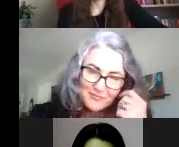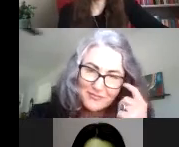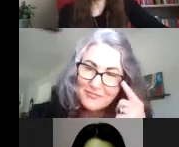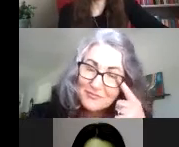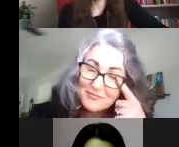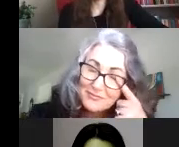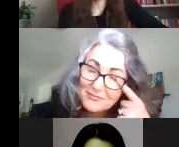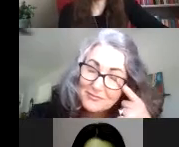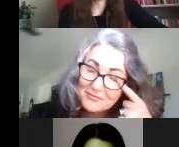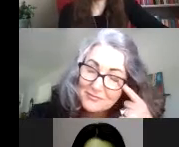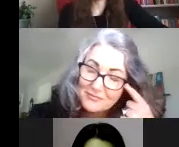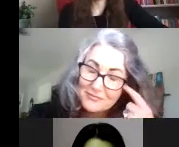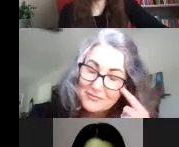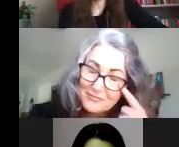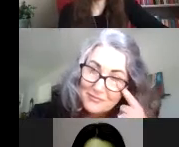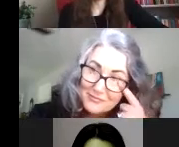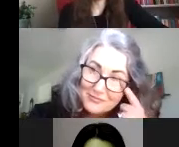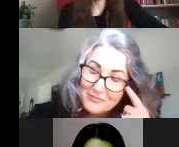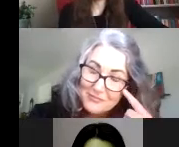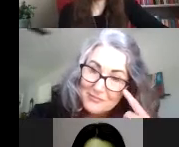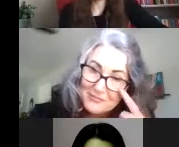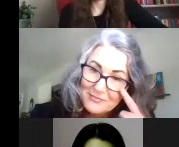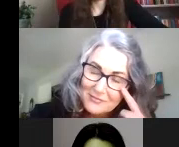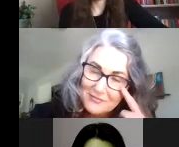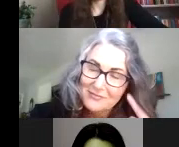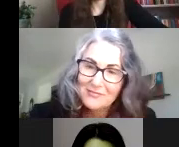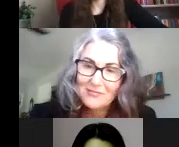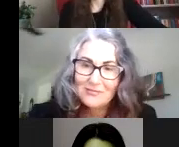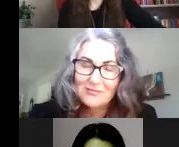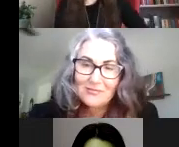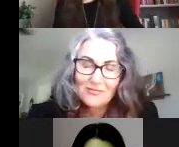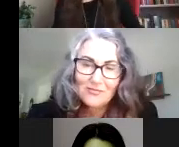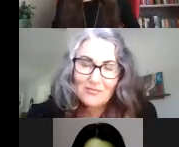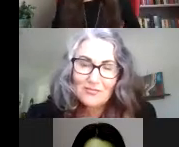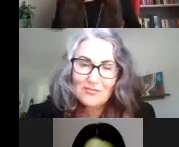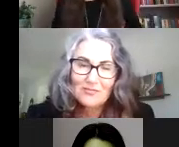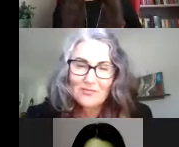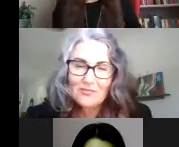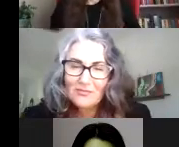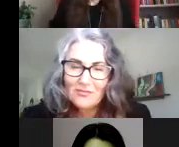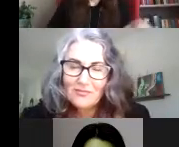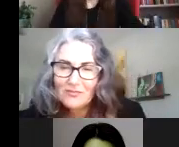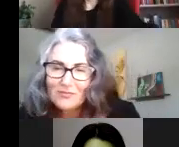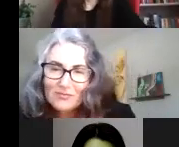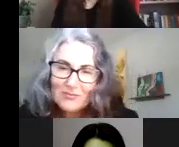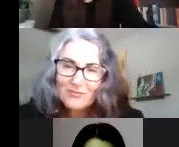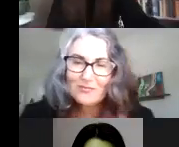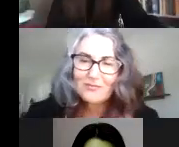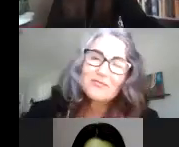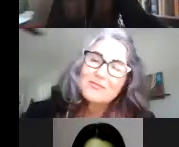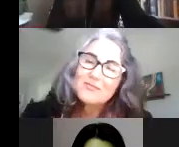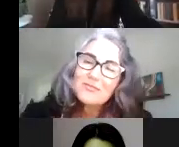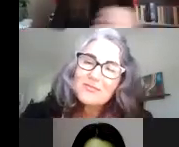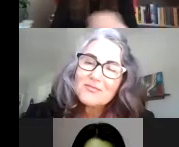He came in 2017 while he was appointed I think a fellow with the American Association